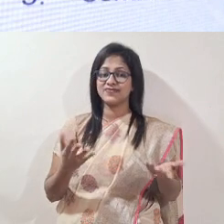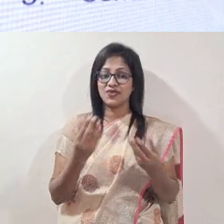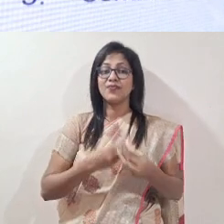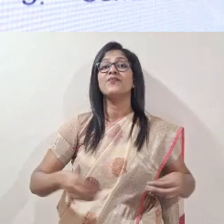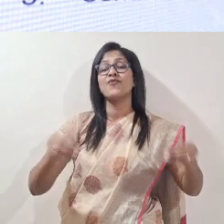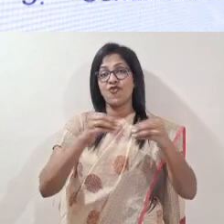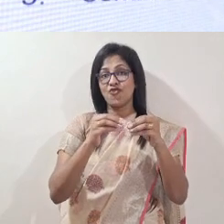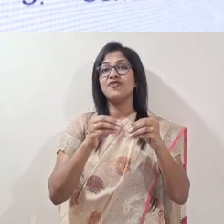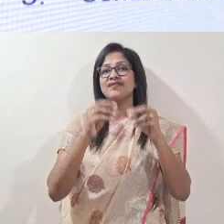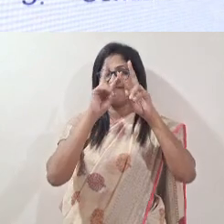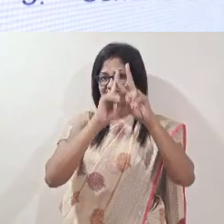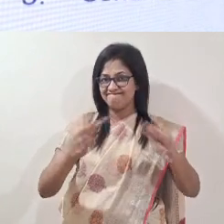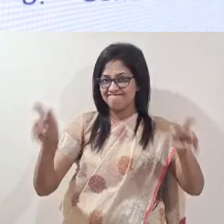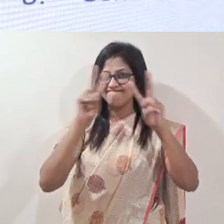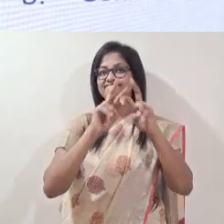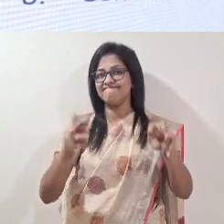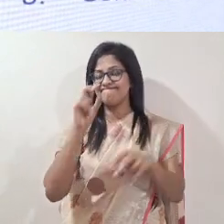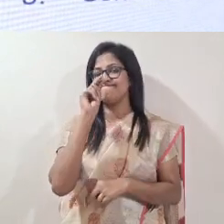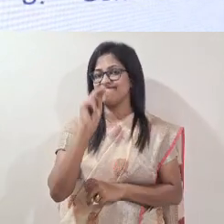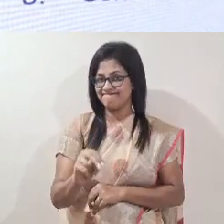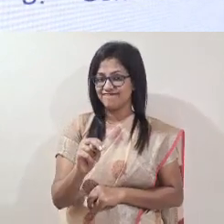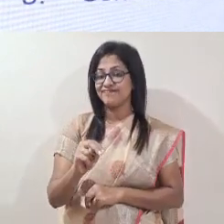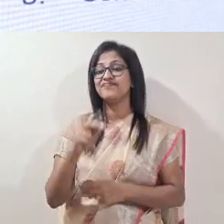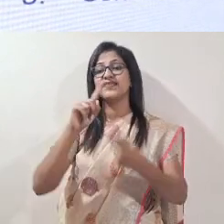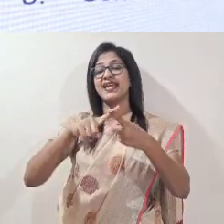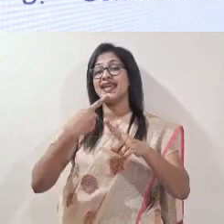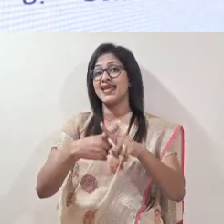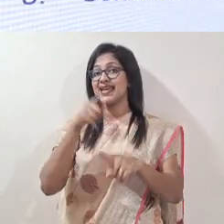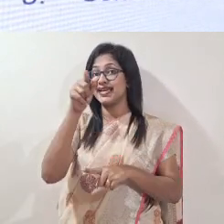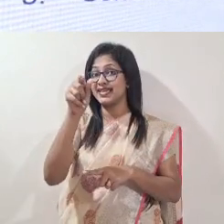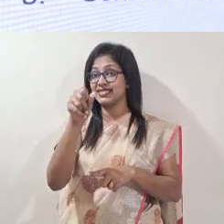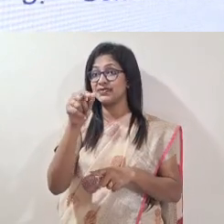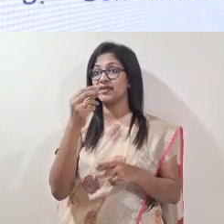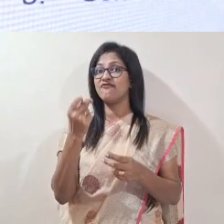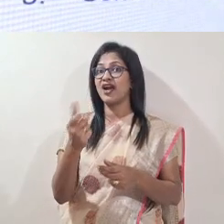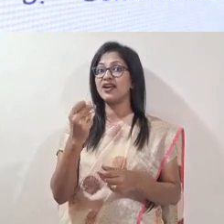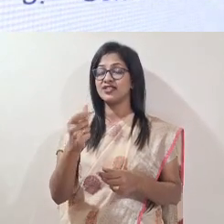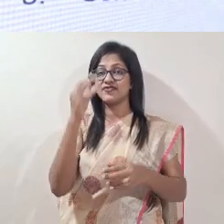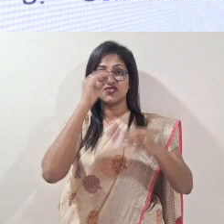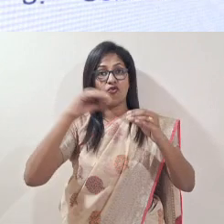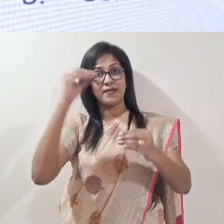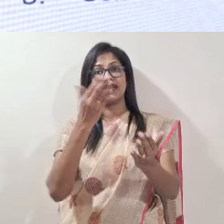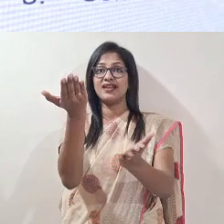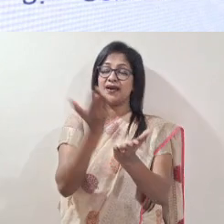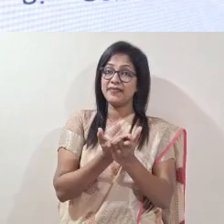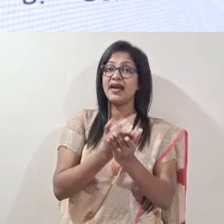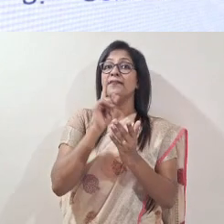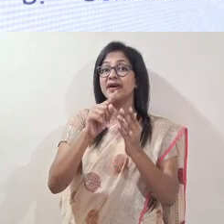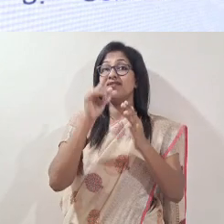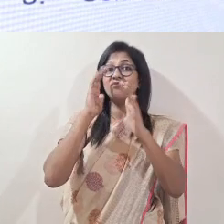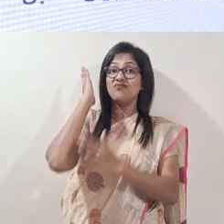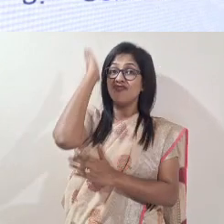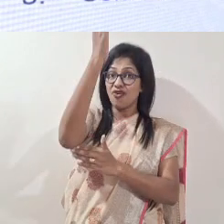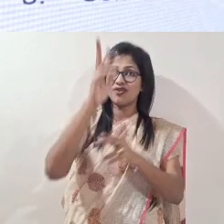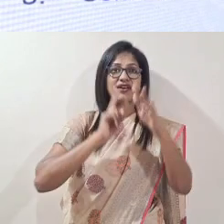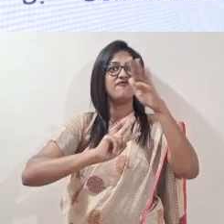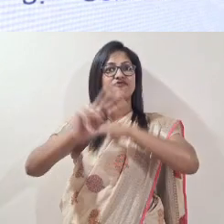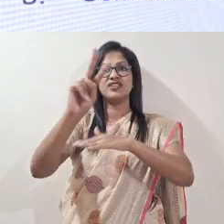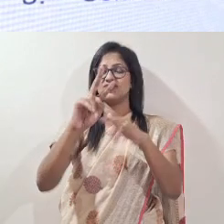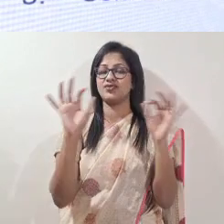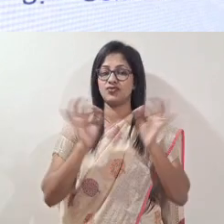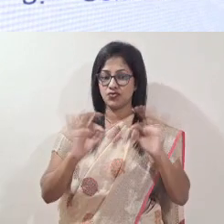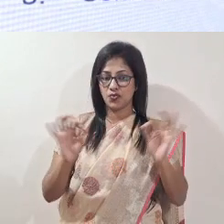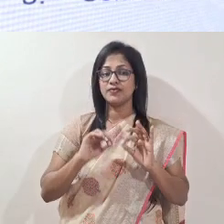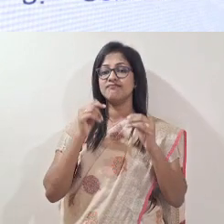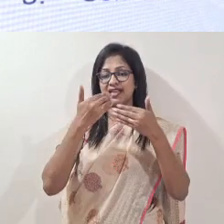So further research is required. I felt that experts gave immediate opinions, but they lacked long-term vision. So